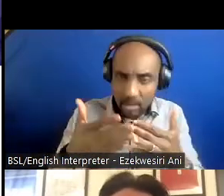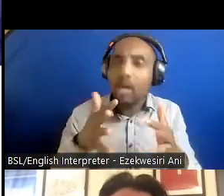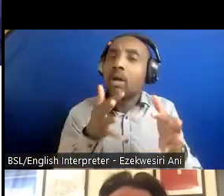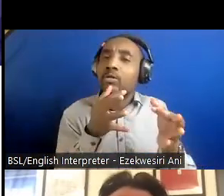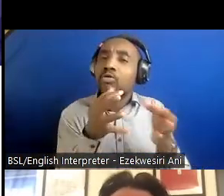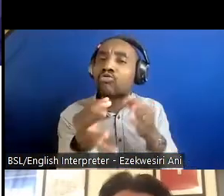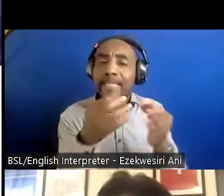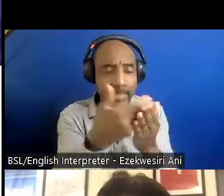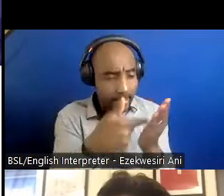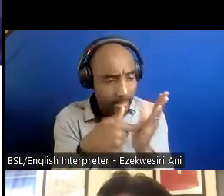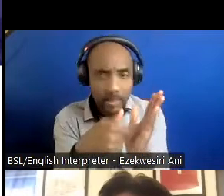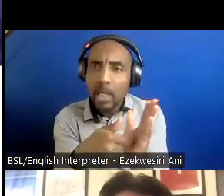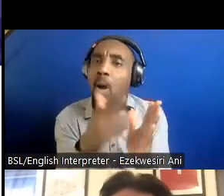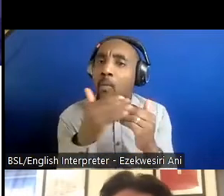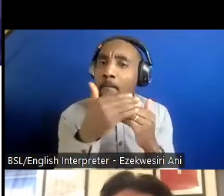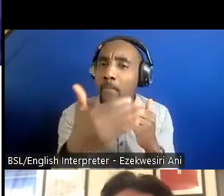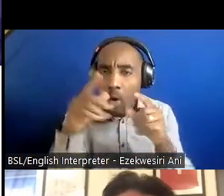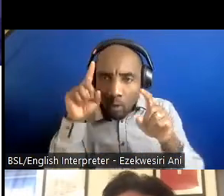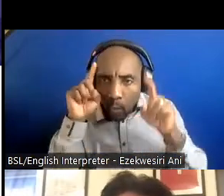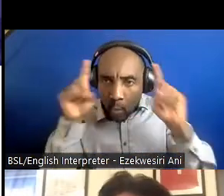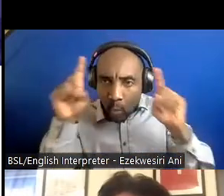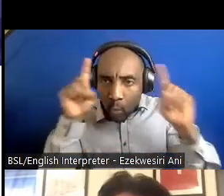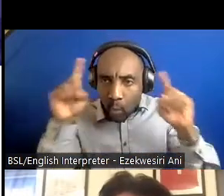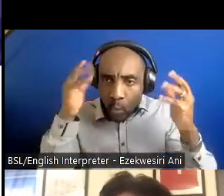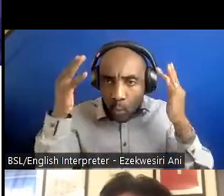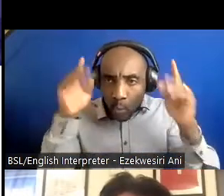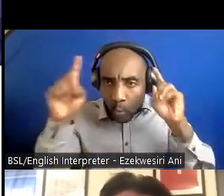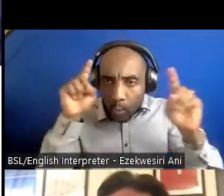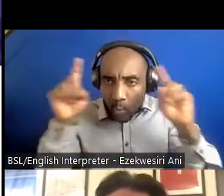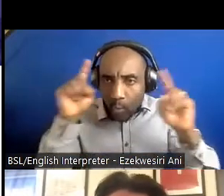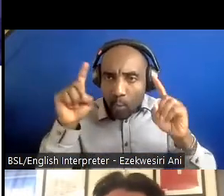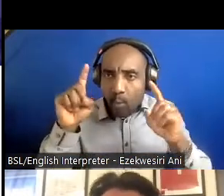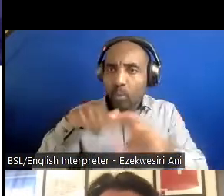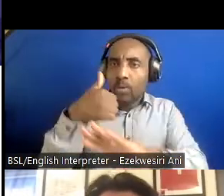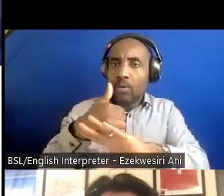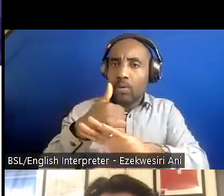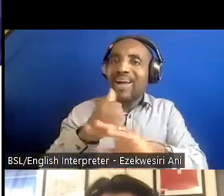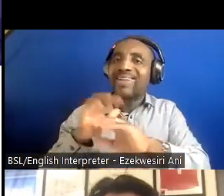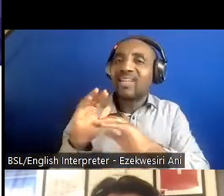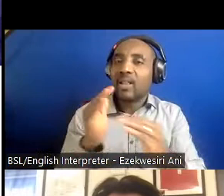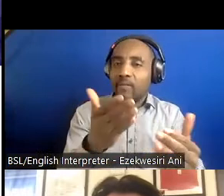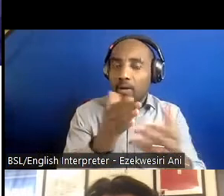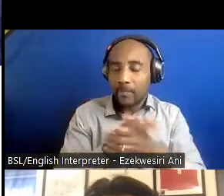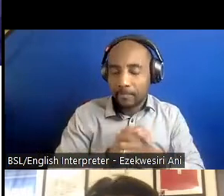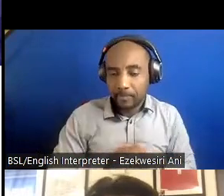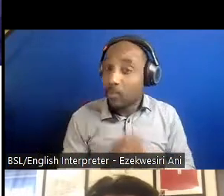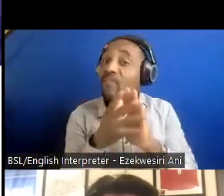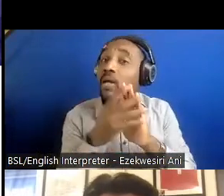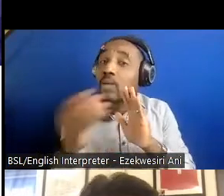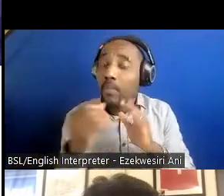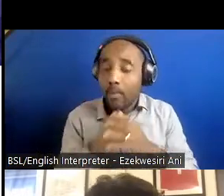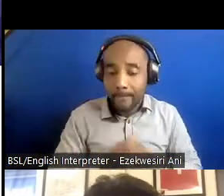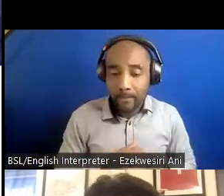be even more innovative to deliver this objective, such as considering how to more effectively